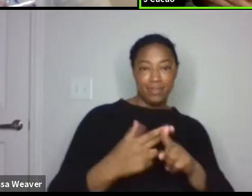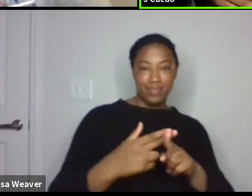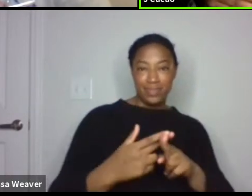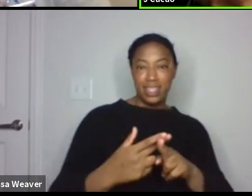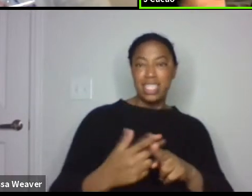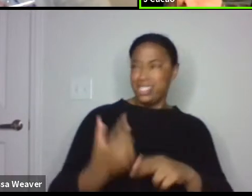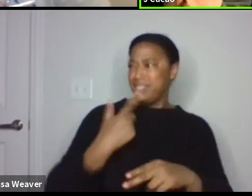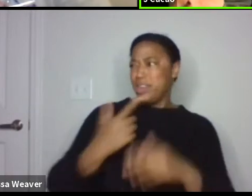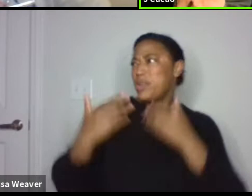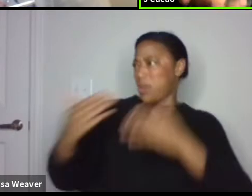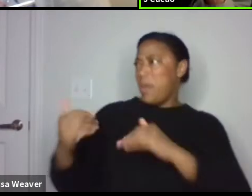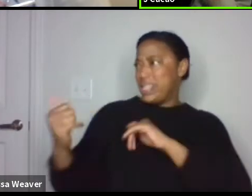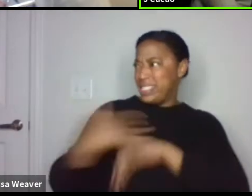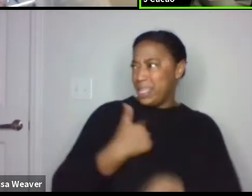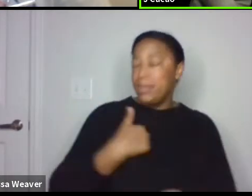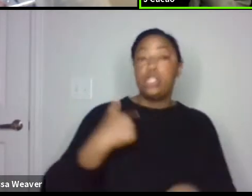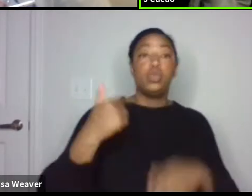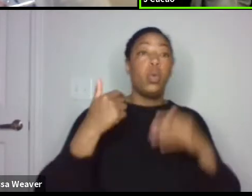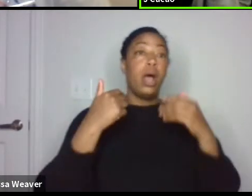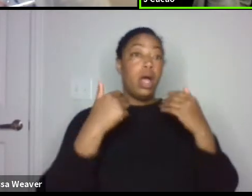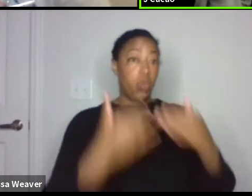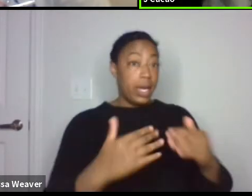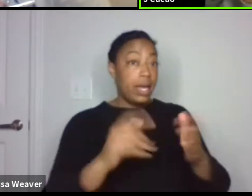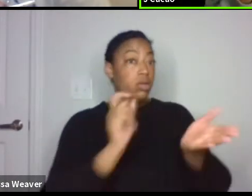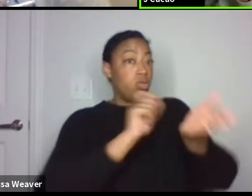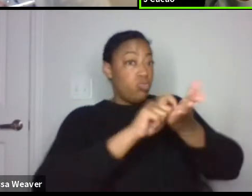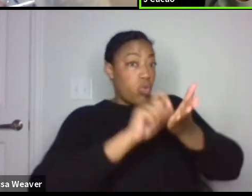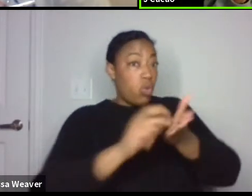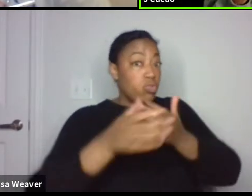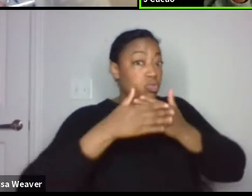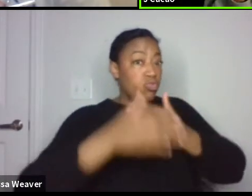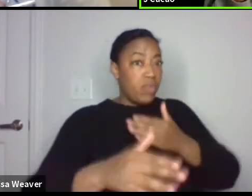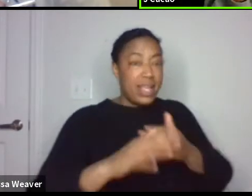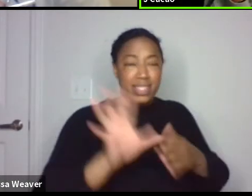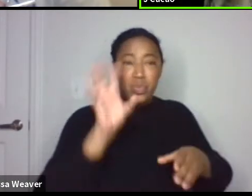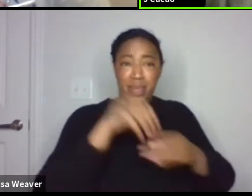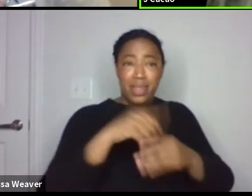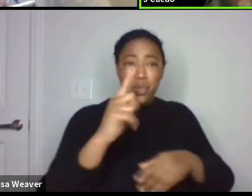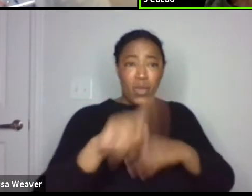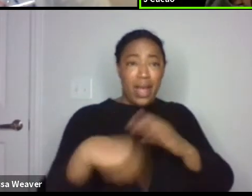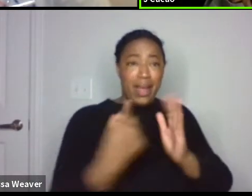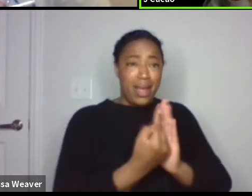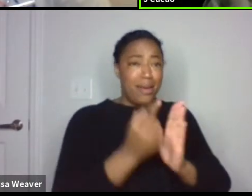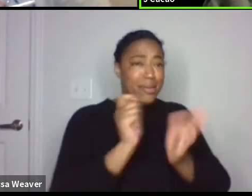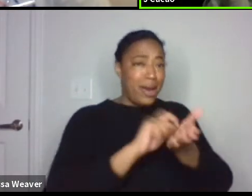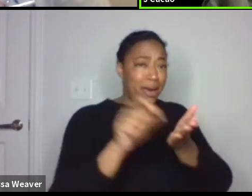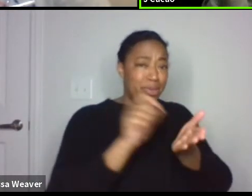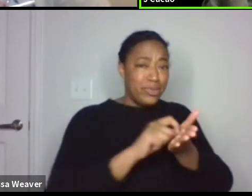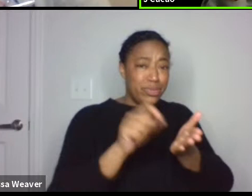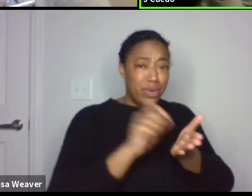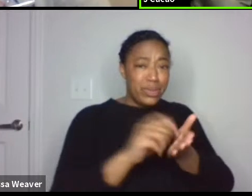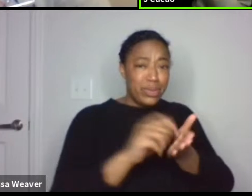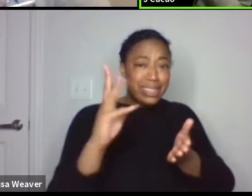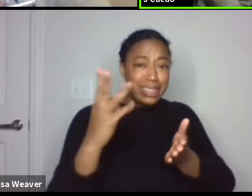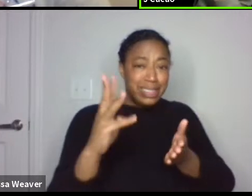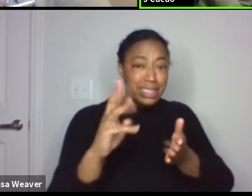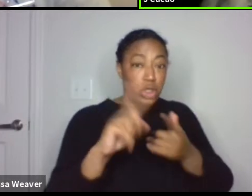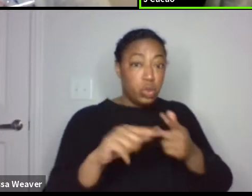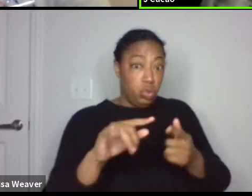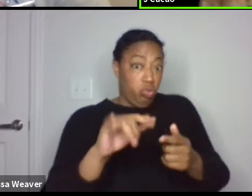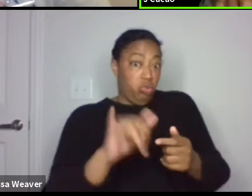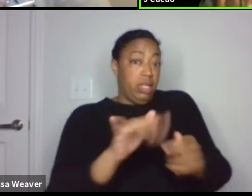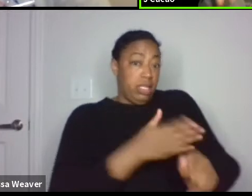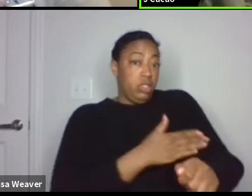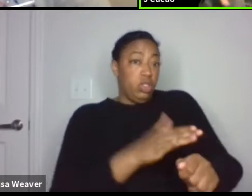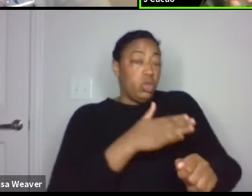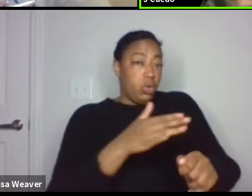So I ended up writing to it, and pretty much within like an hour, you know what I mean? I wrote the 16 to it because the hook was already done, and I